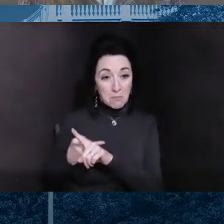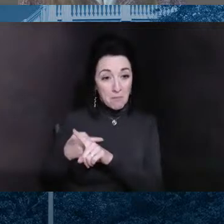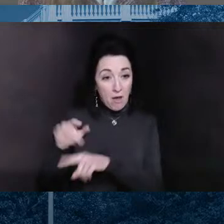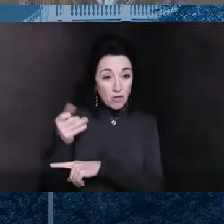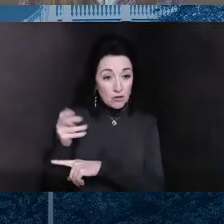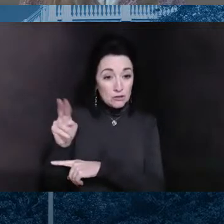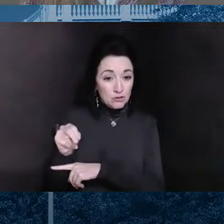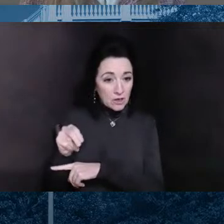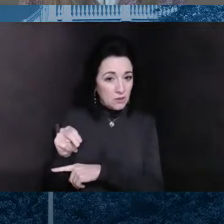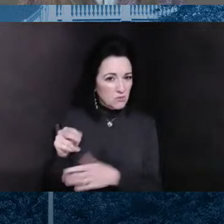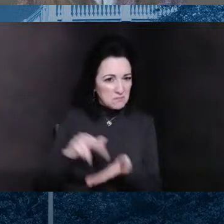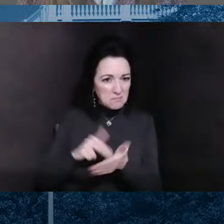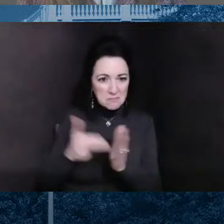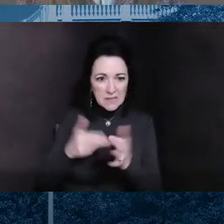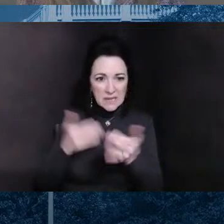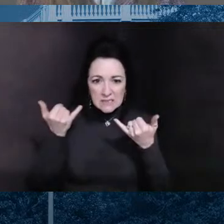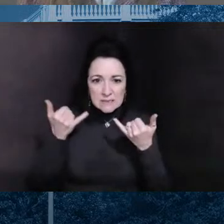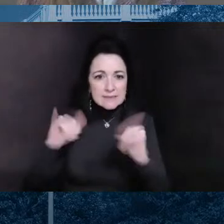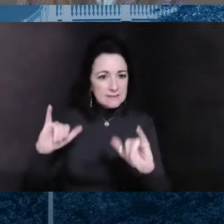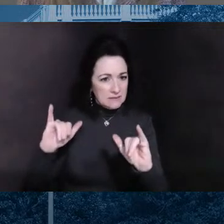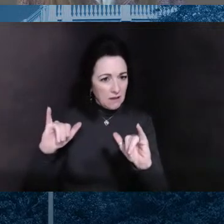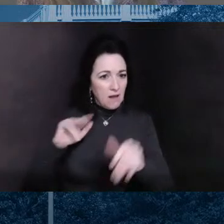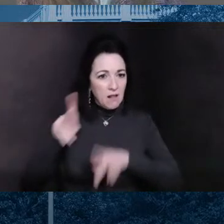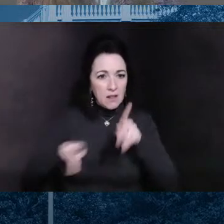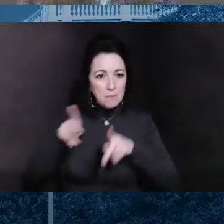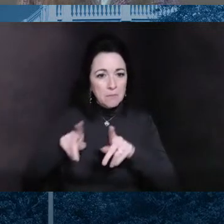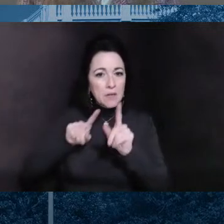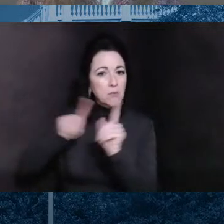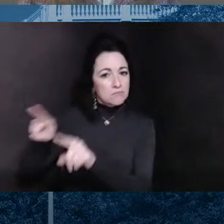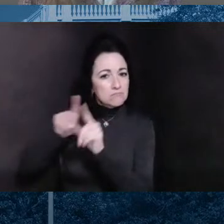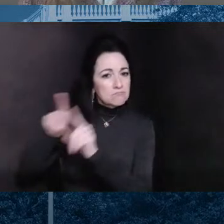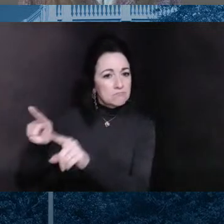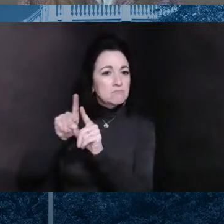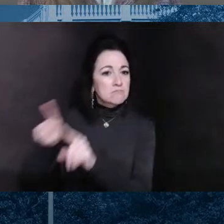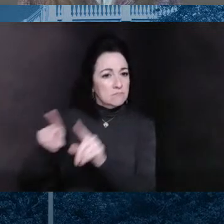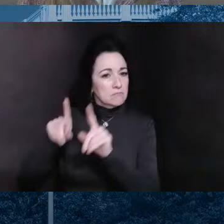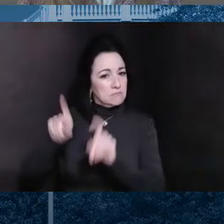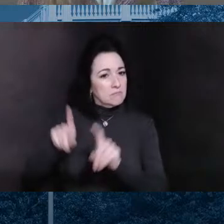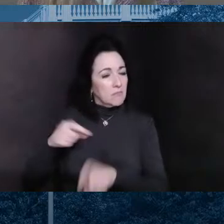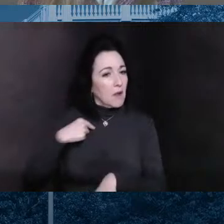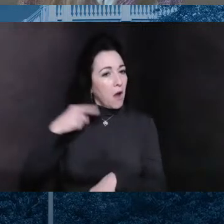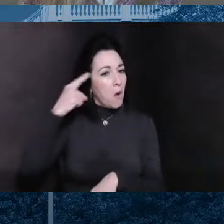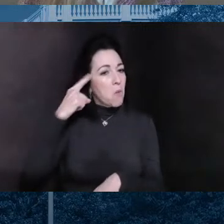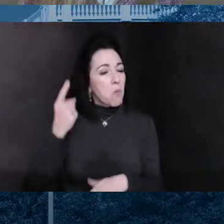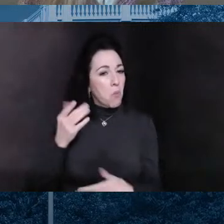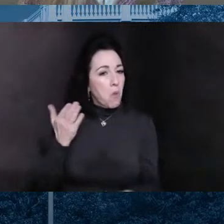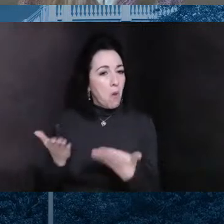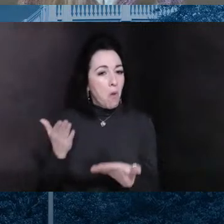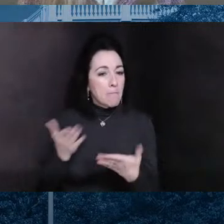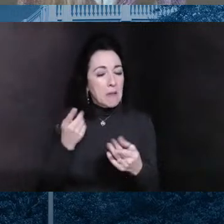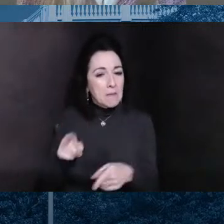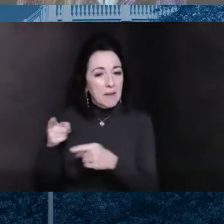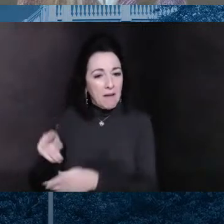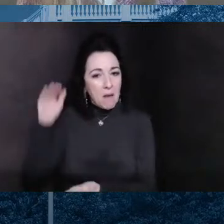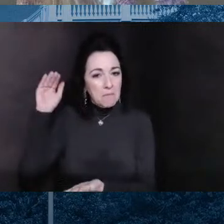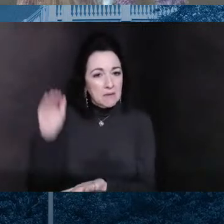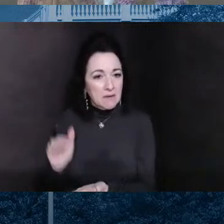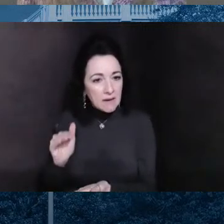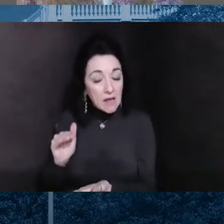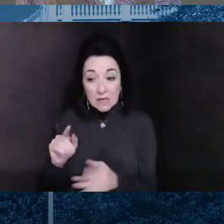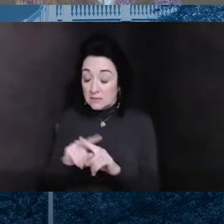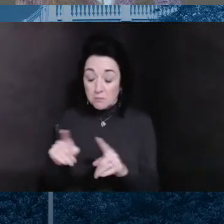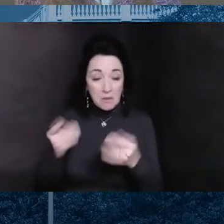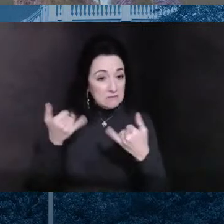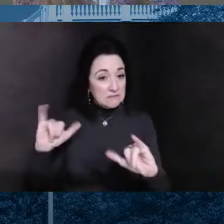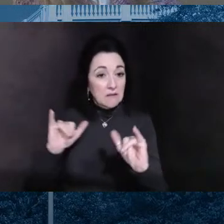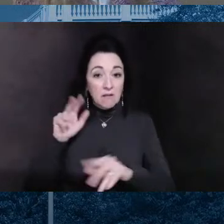after the holidays. I frankly expected it might slack off a little bit, but the interest is still there, and that's a very, very good thing.